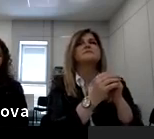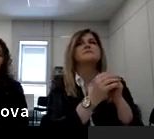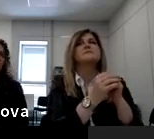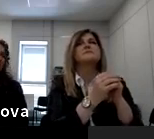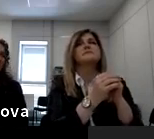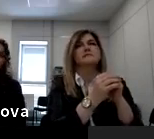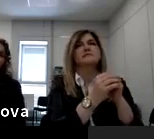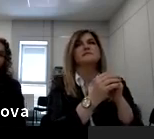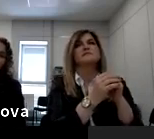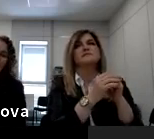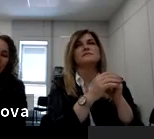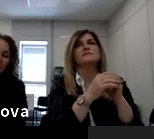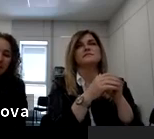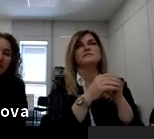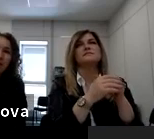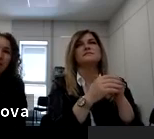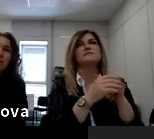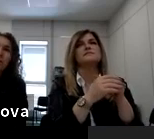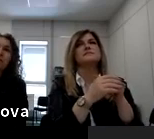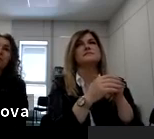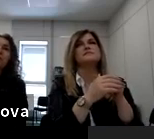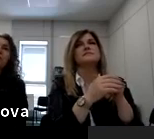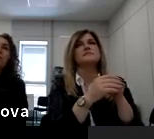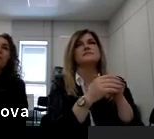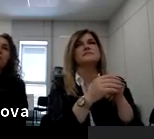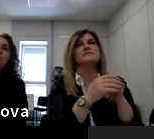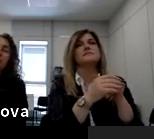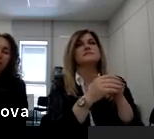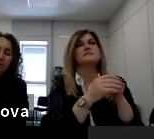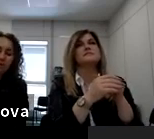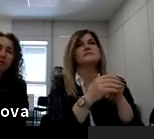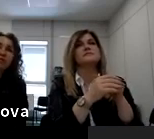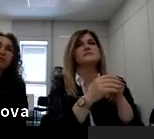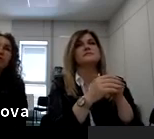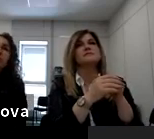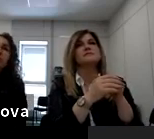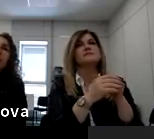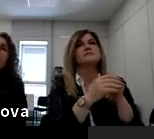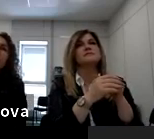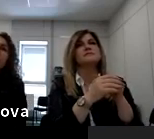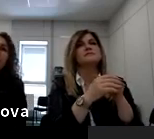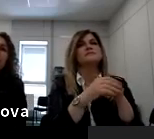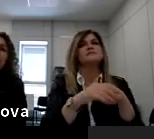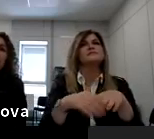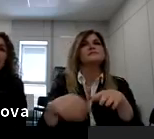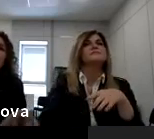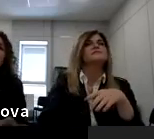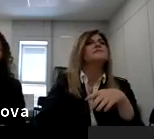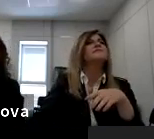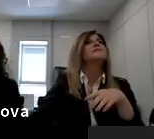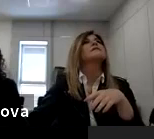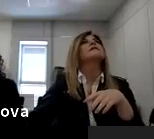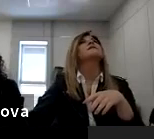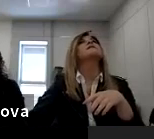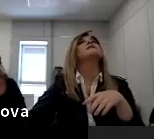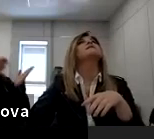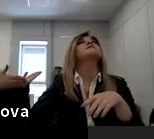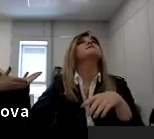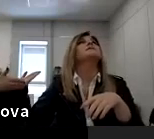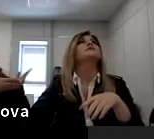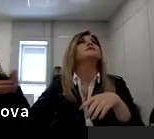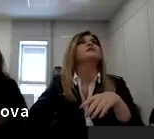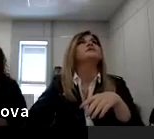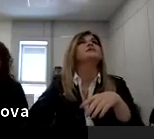meters maximum. So it's just this use. It's from Dialux, picture from Dialux. And